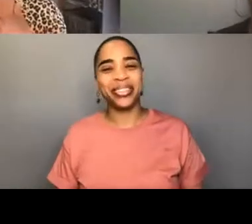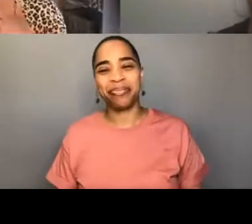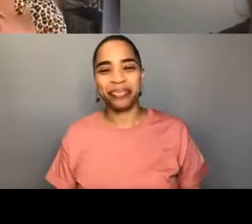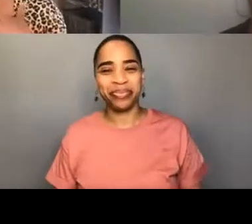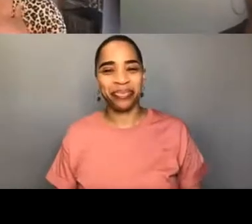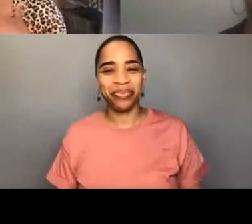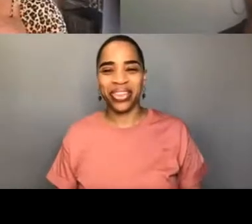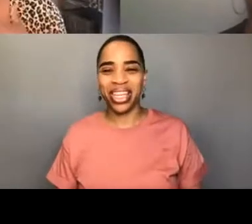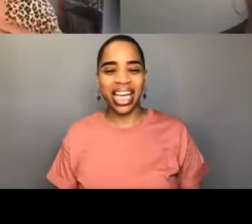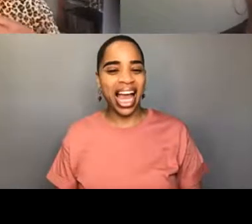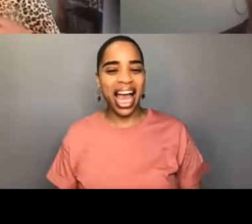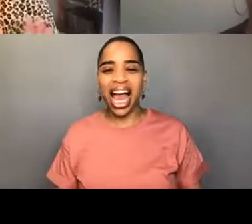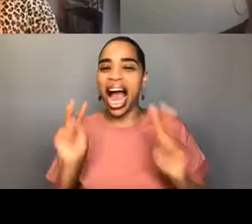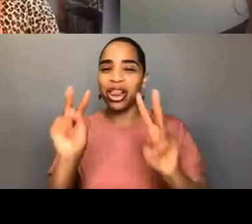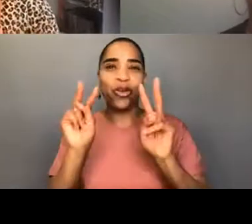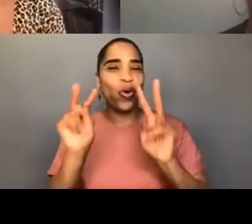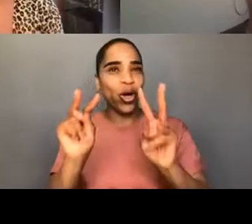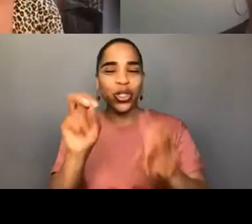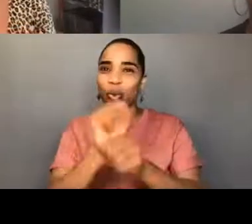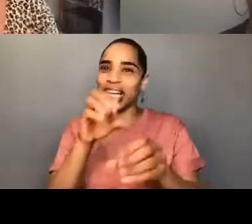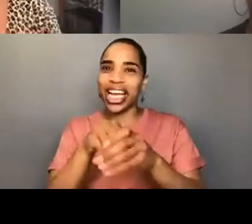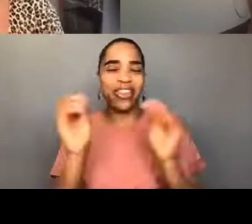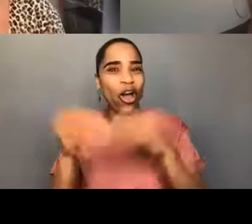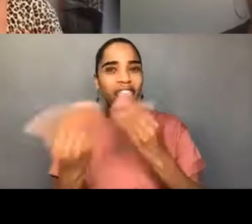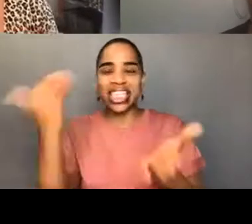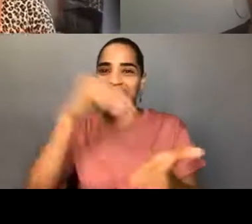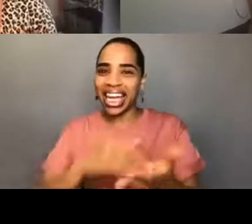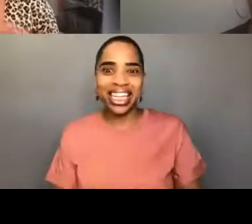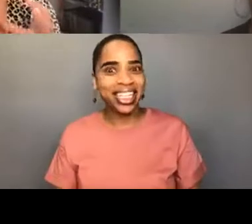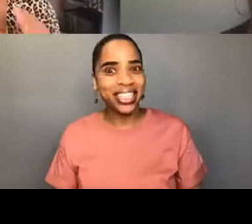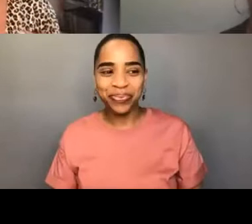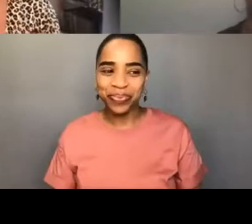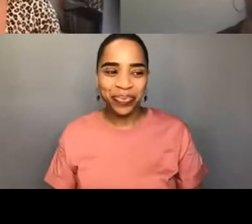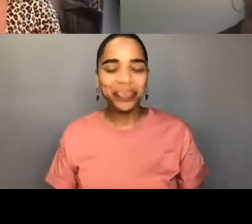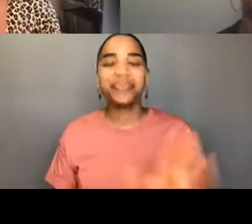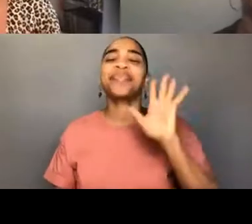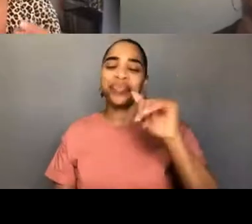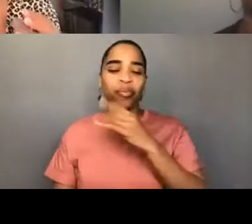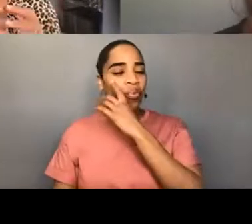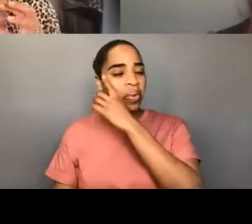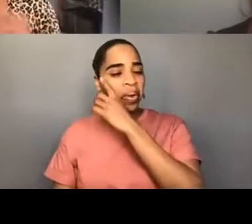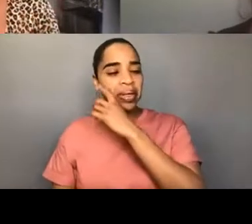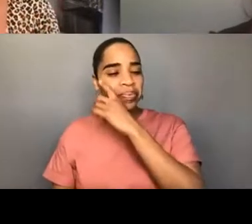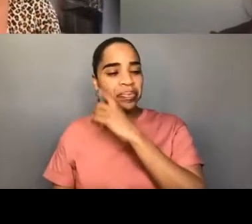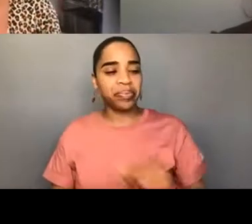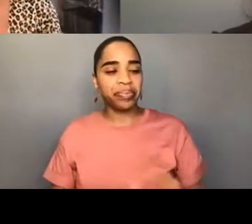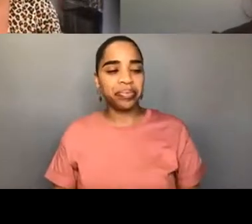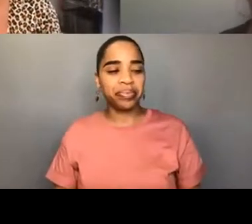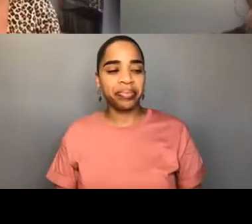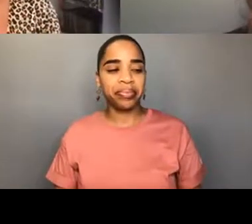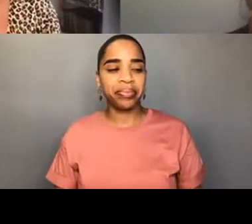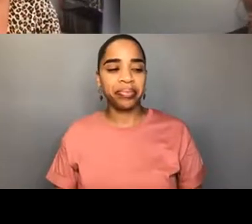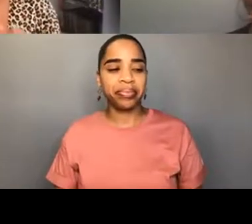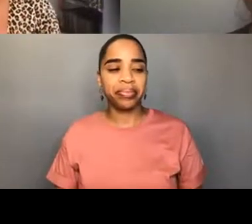I can't wait till we can go back into an office and have these things in real life. So when we think